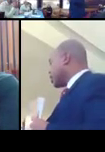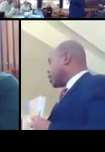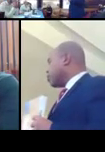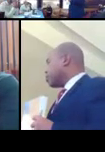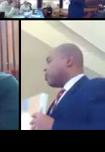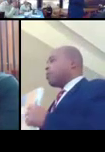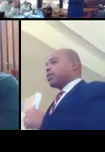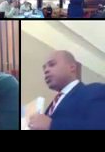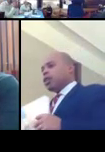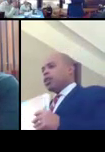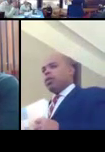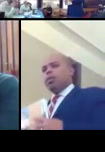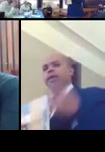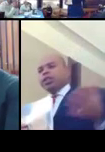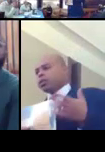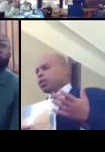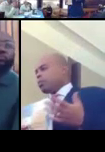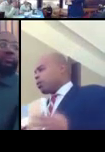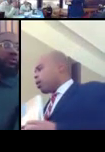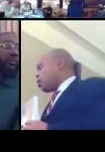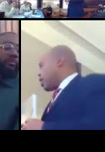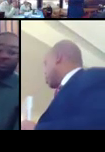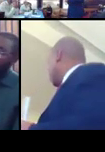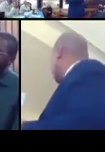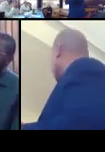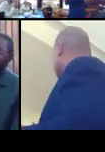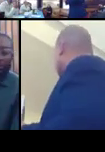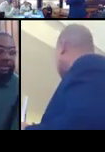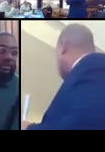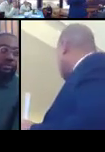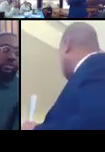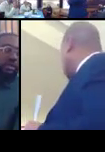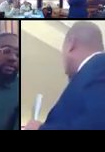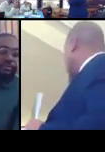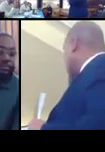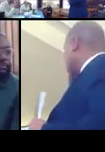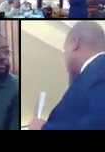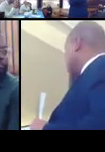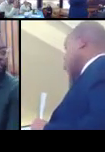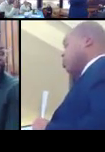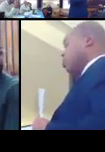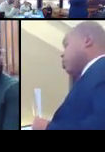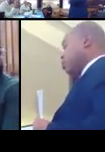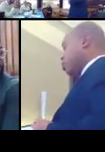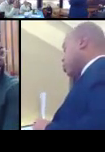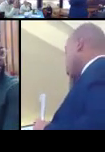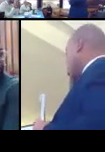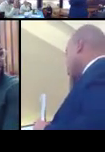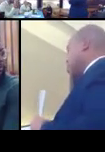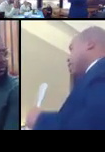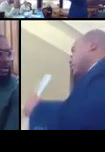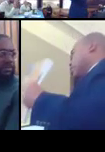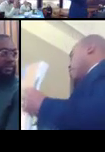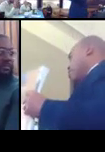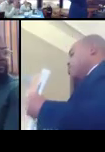what departments see, you know, what are issues out there, and also residents to see, hey, we could do this more.